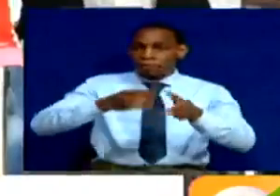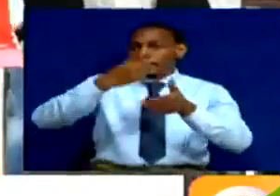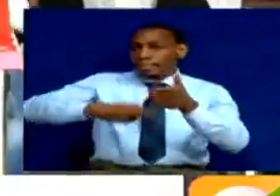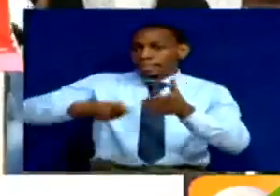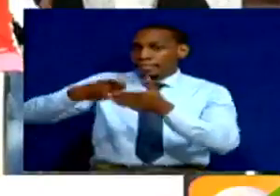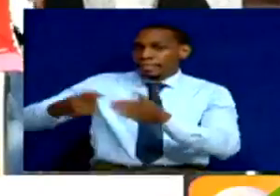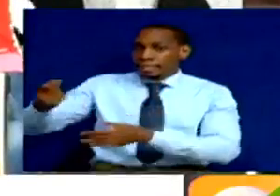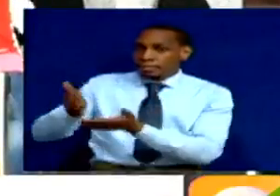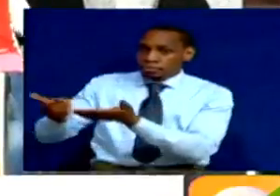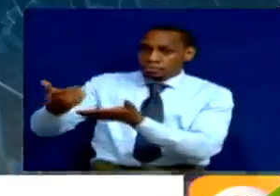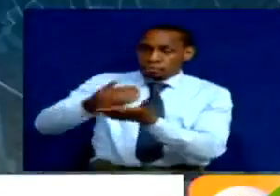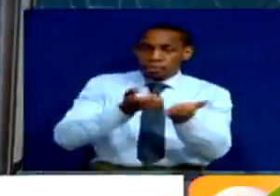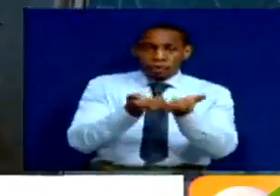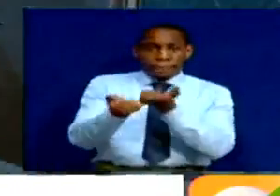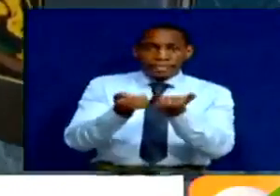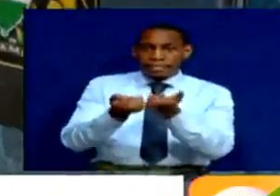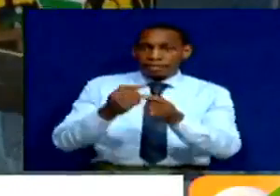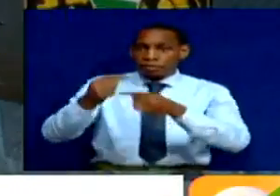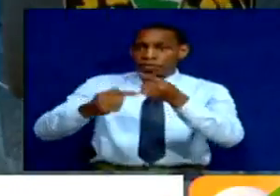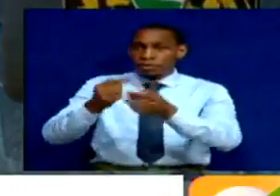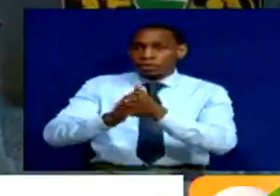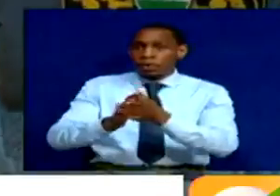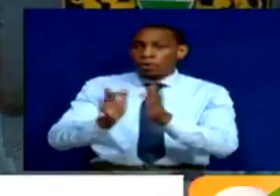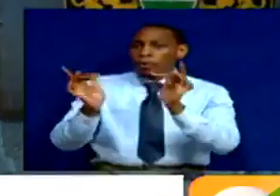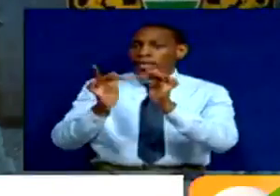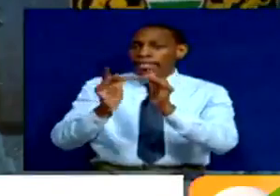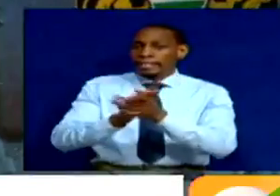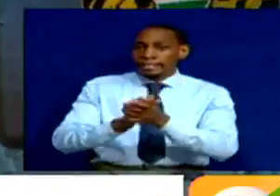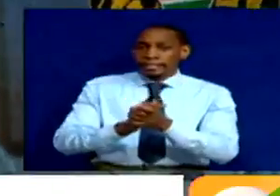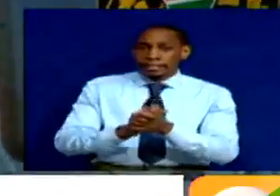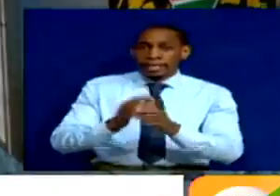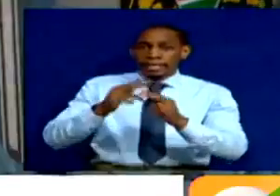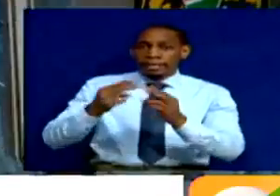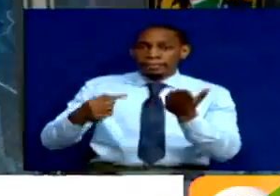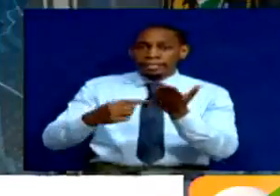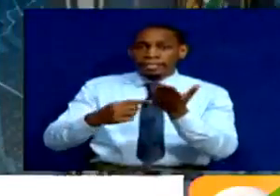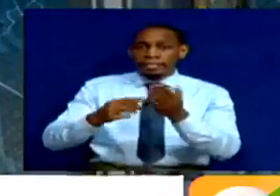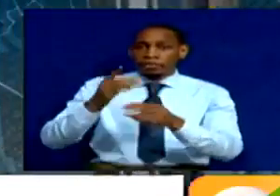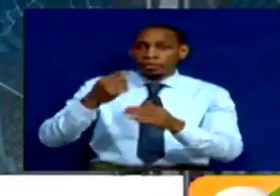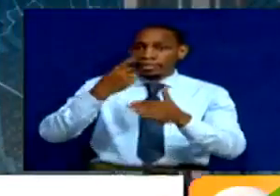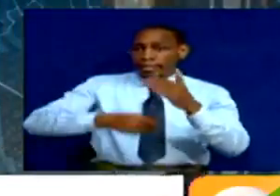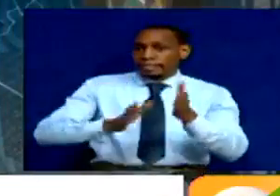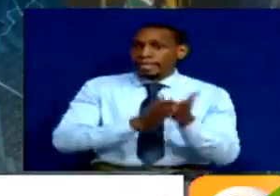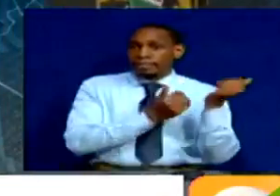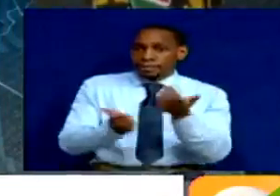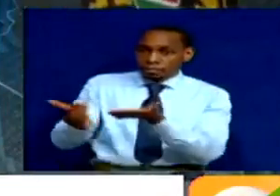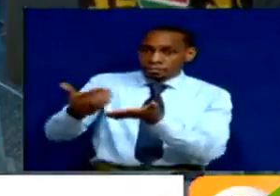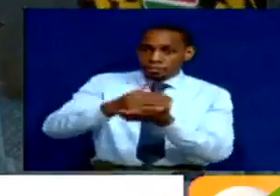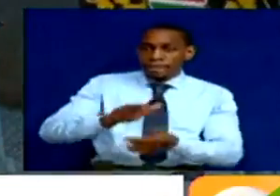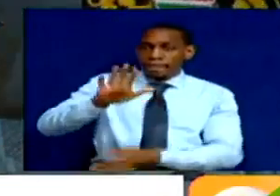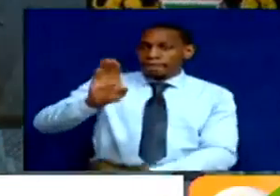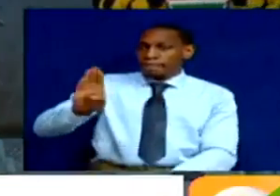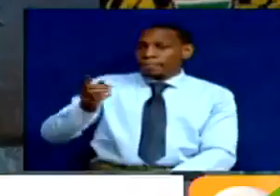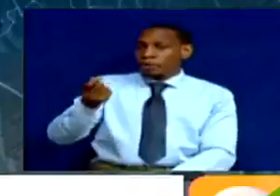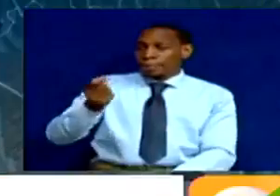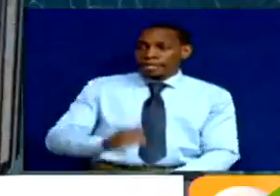taxes on income accrued from businesses carried out over the internet, known as the digital tax, which is expected to raise about 5